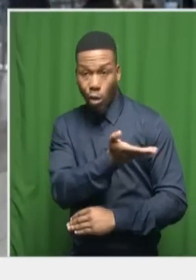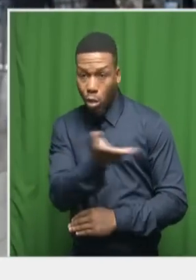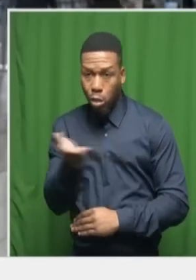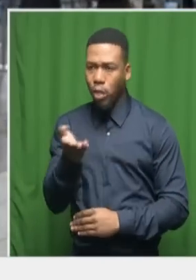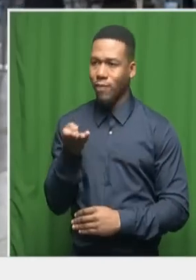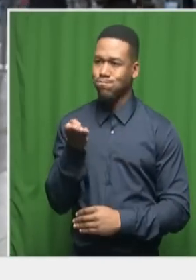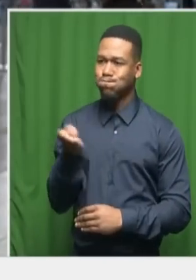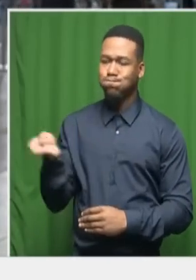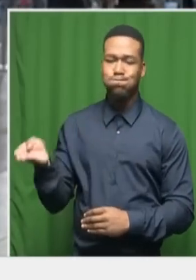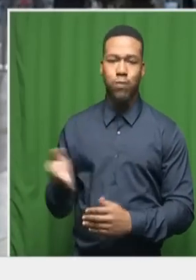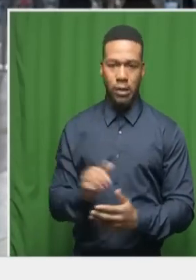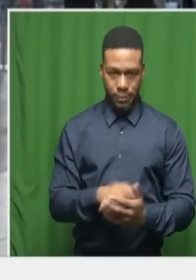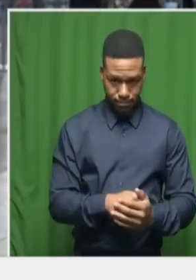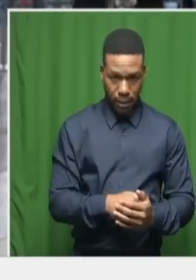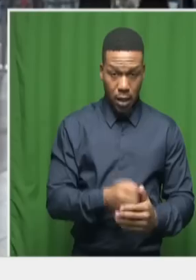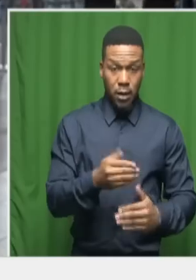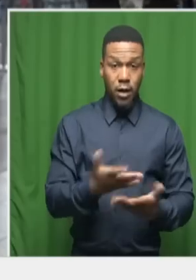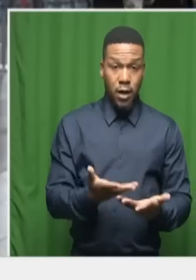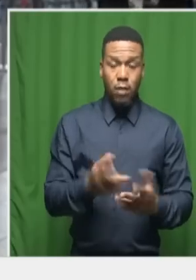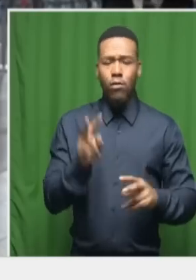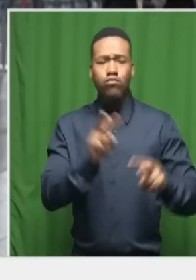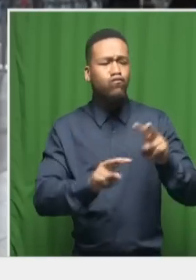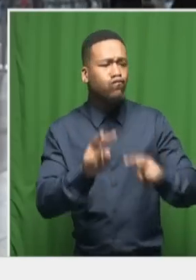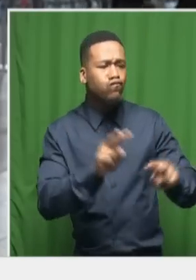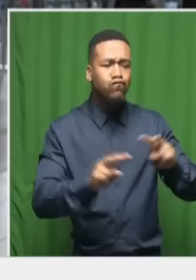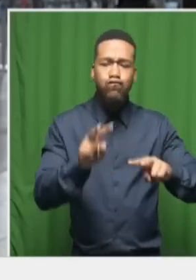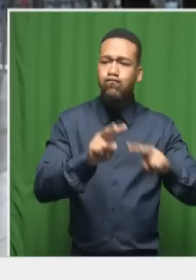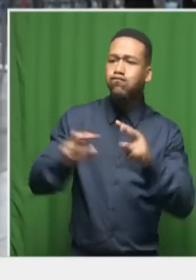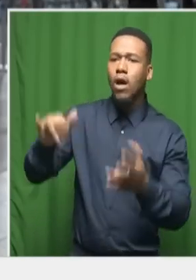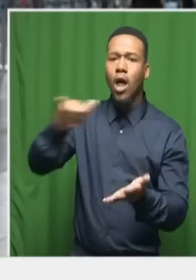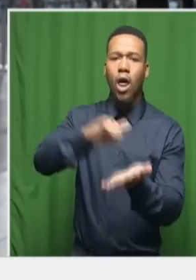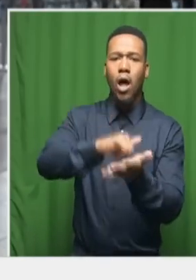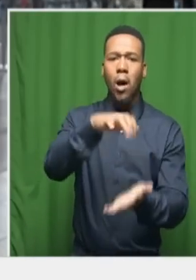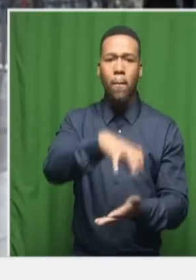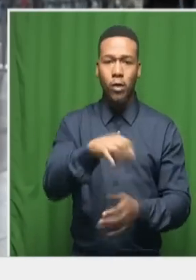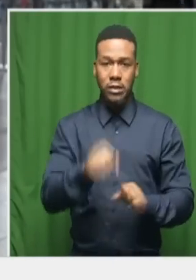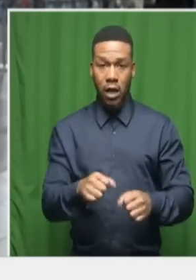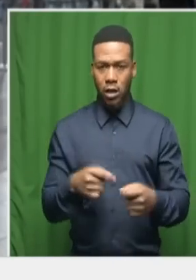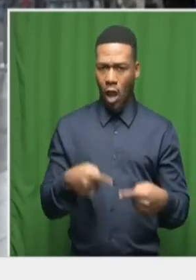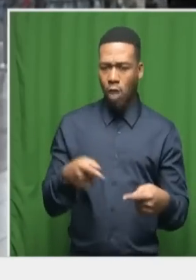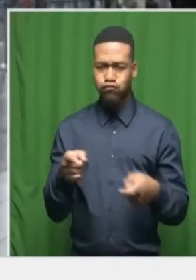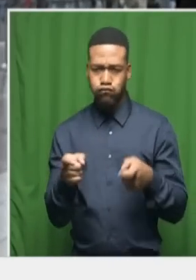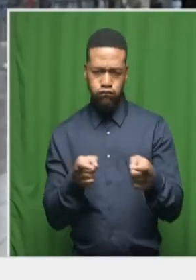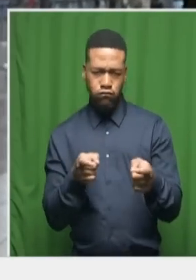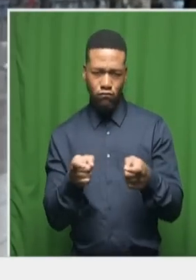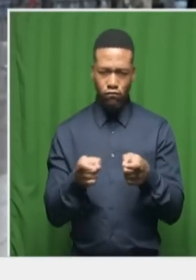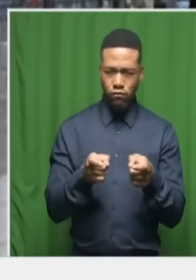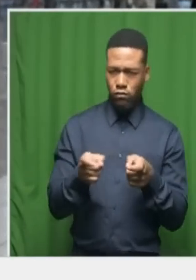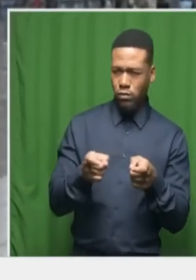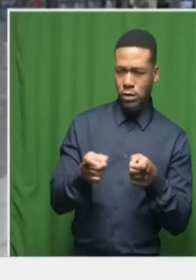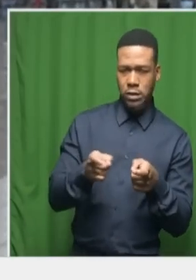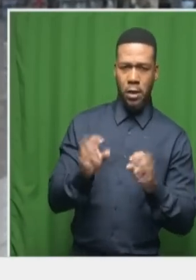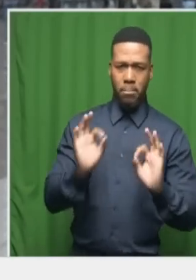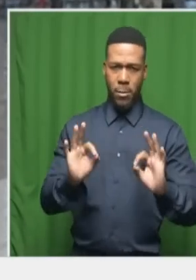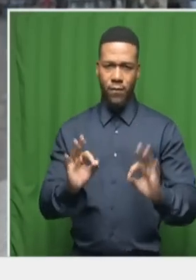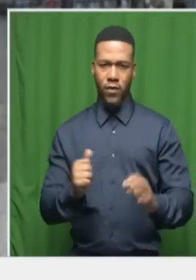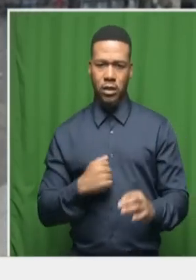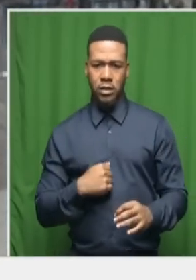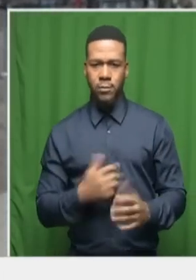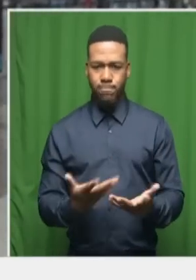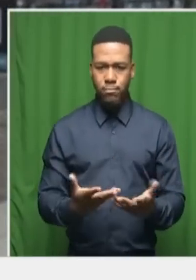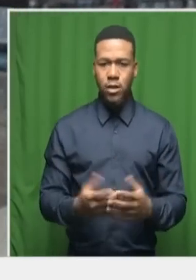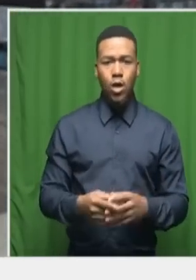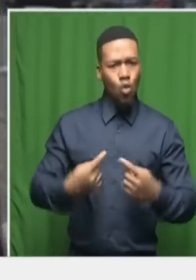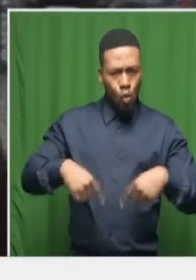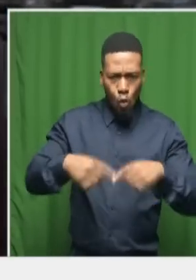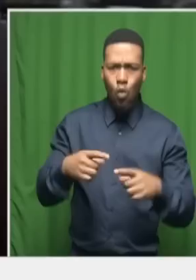and members that are just doing the rounds around the airport. This is a controlled area, I must say, Lee, and movements, even with